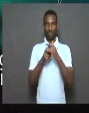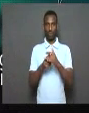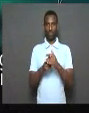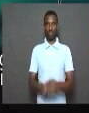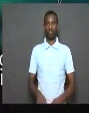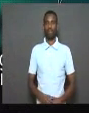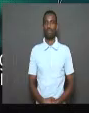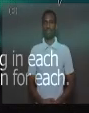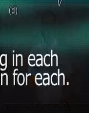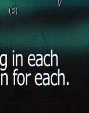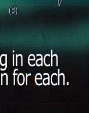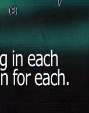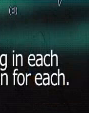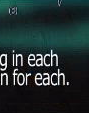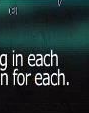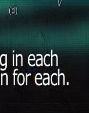Begin.